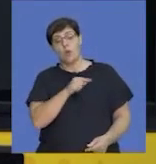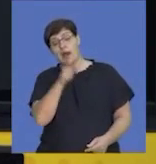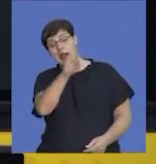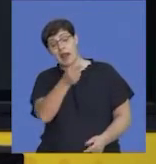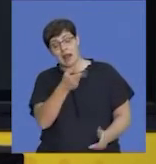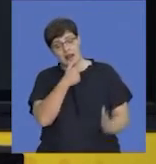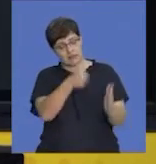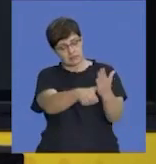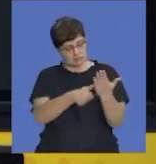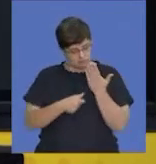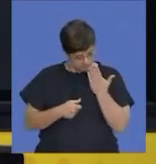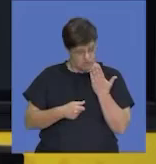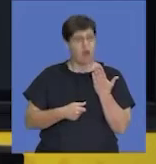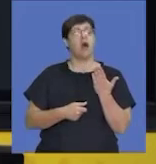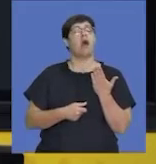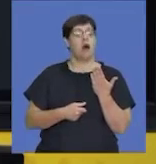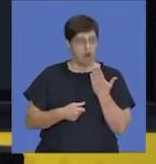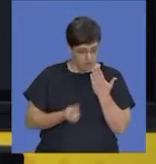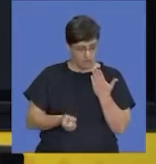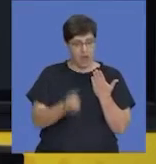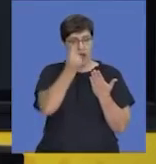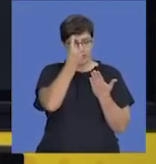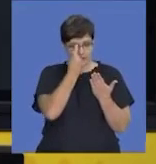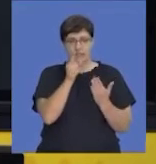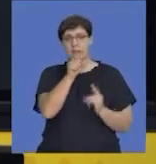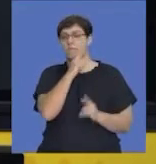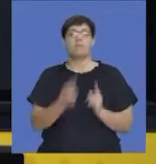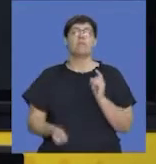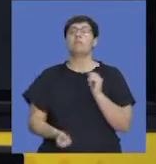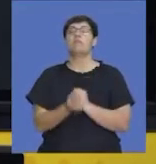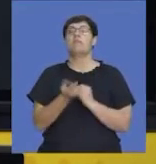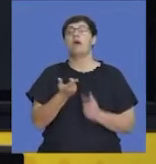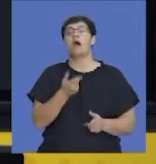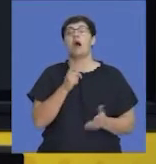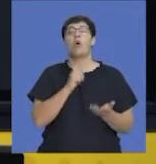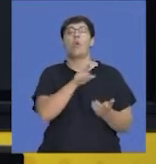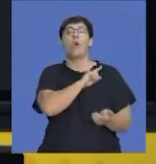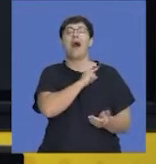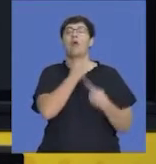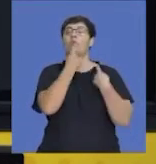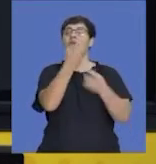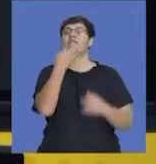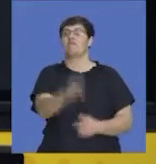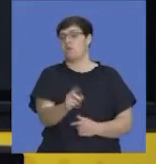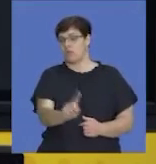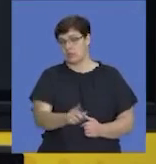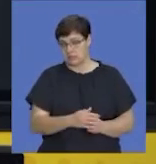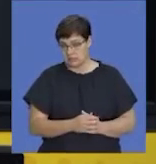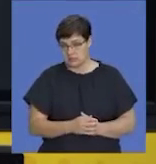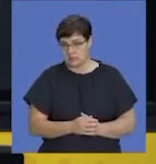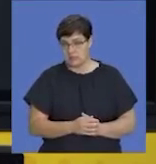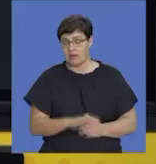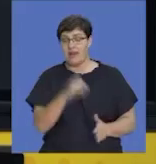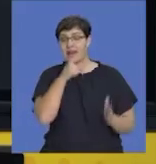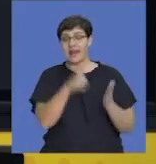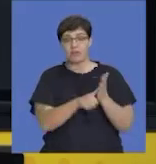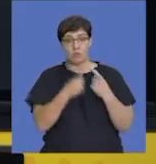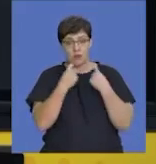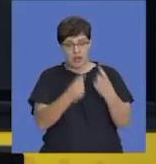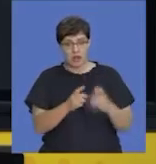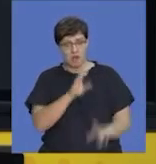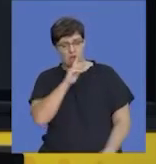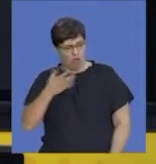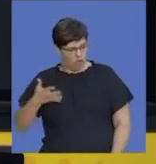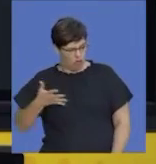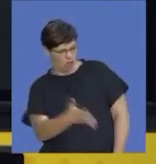your letter has an understanding of where you are actually going with this complaint, okay? And remember, letters of complaint, we are not allowed to threaten